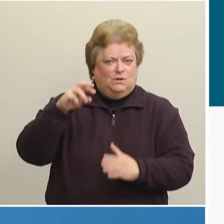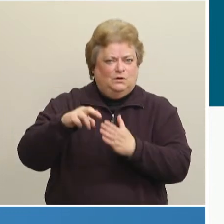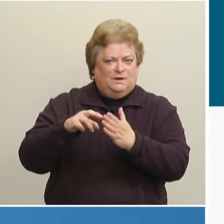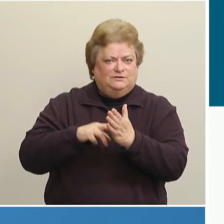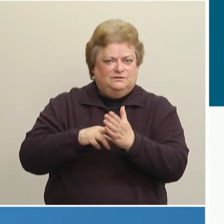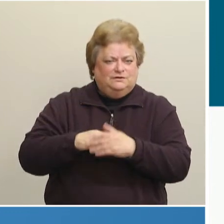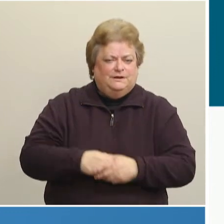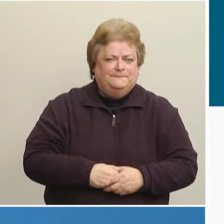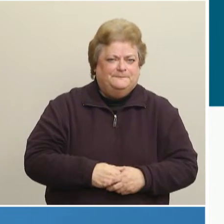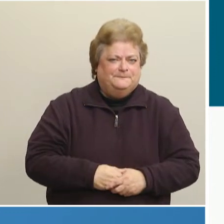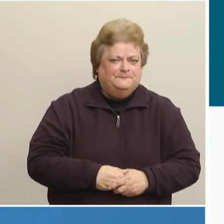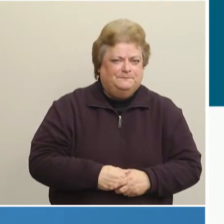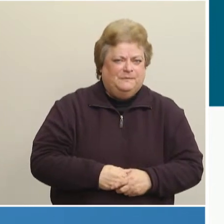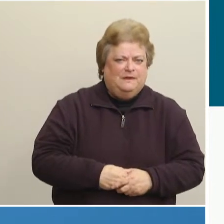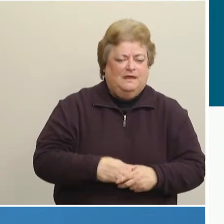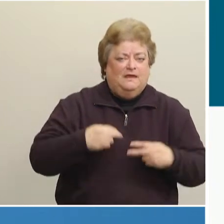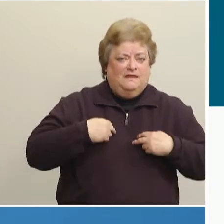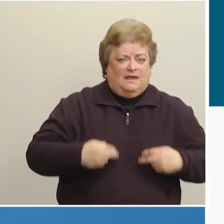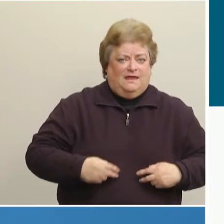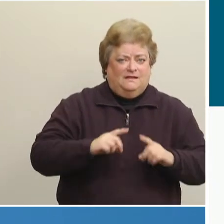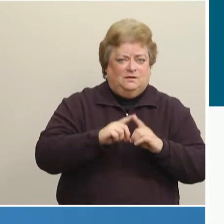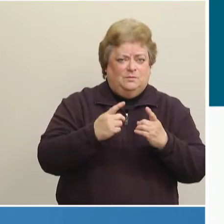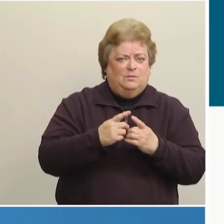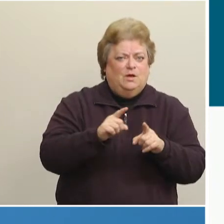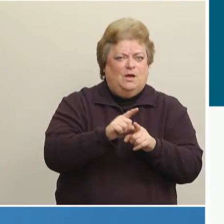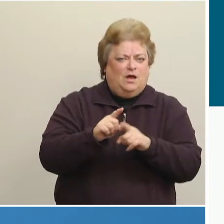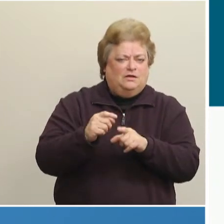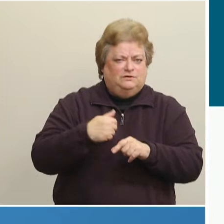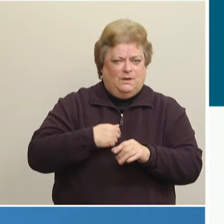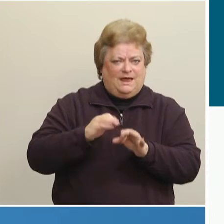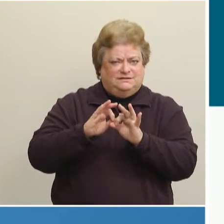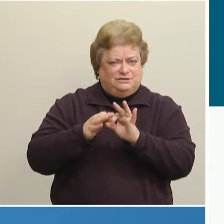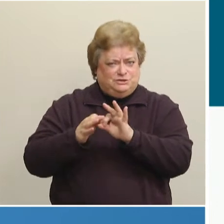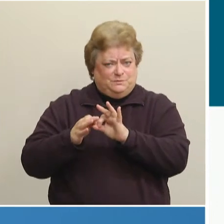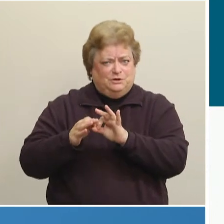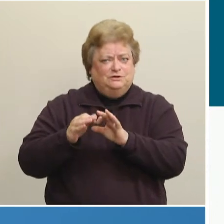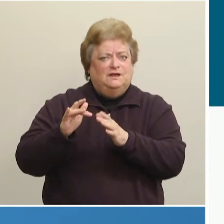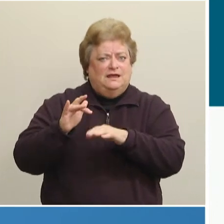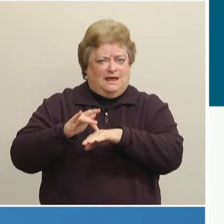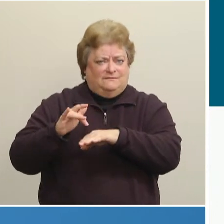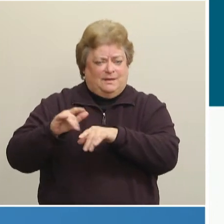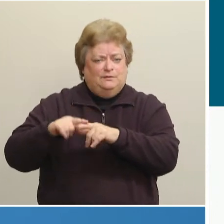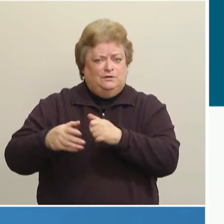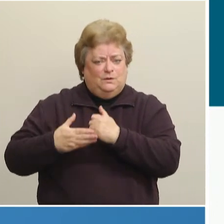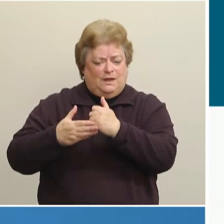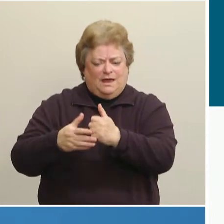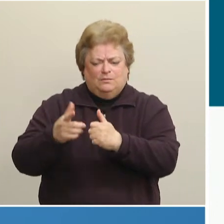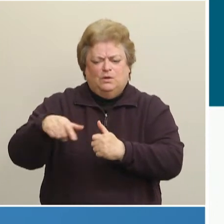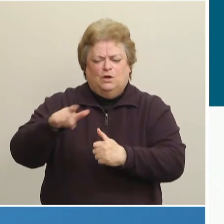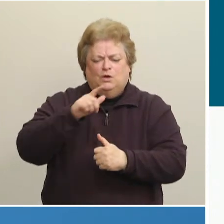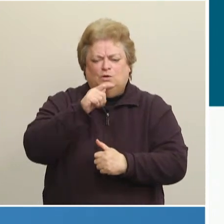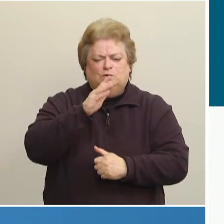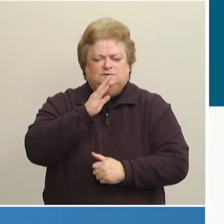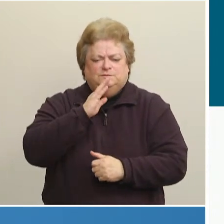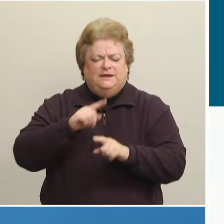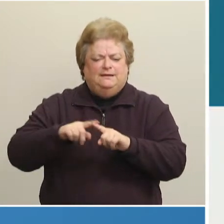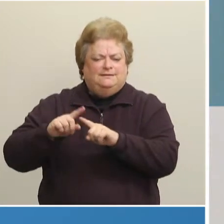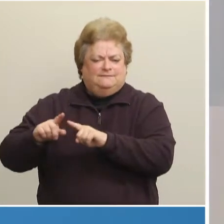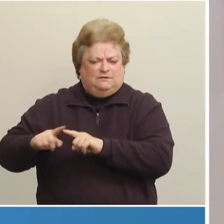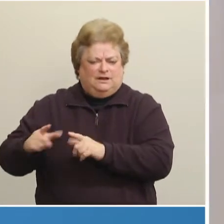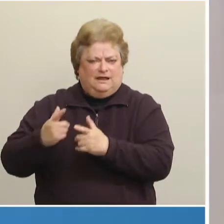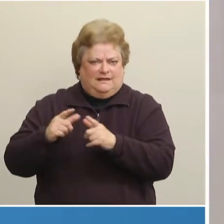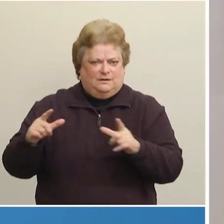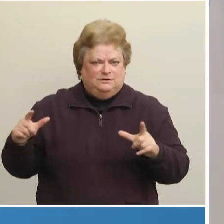402-441-8006 to register. The health department also has interpreters available to assist callers who speak other